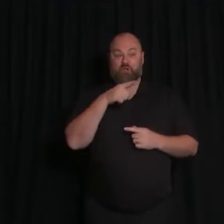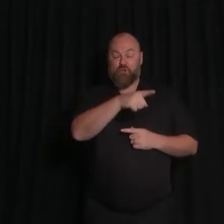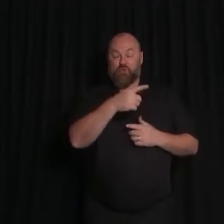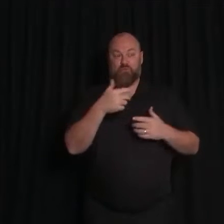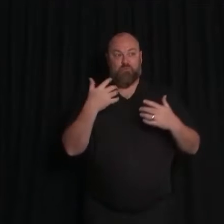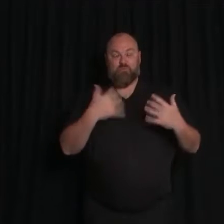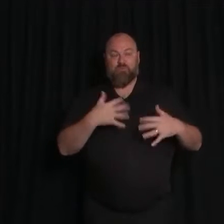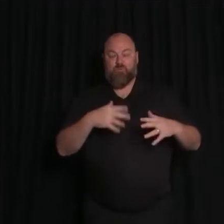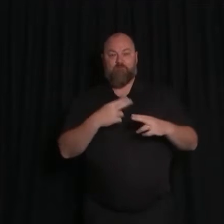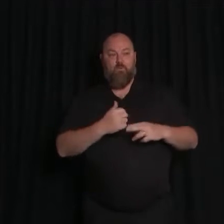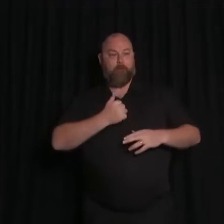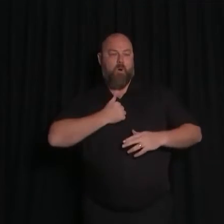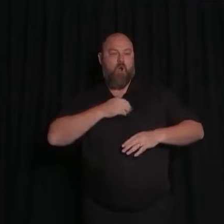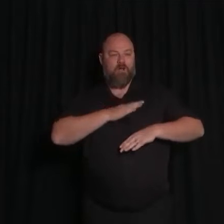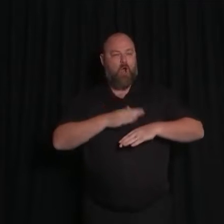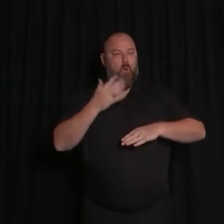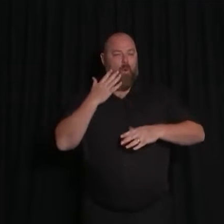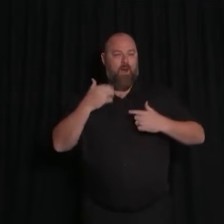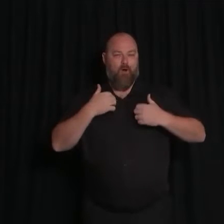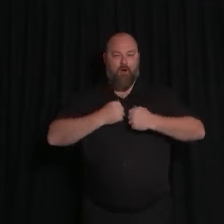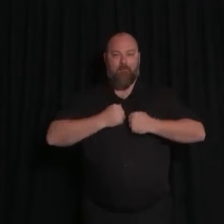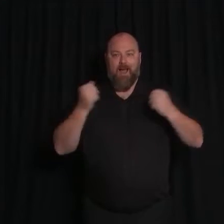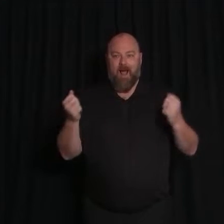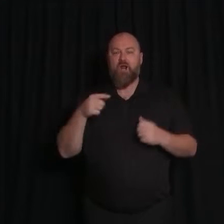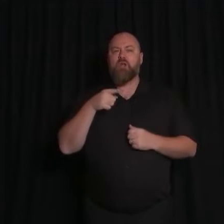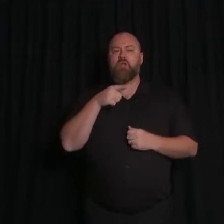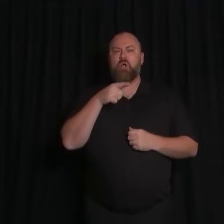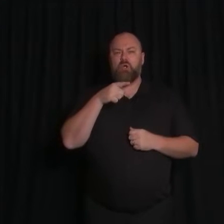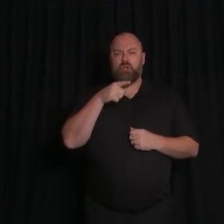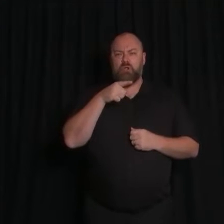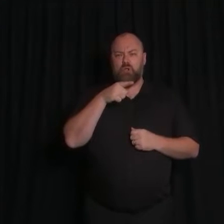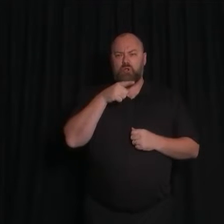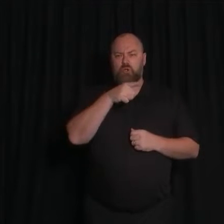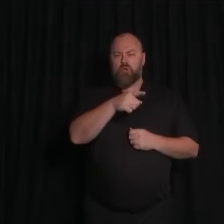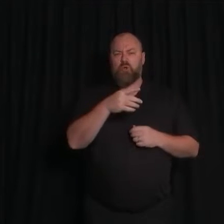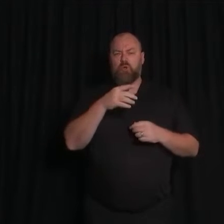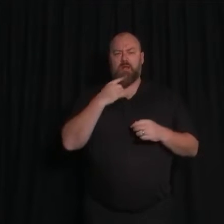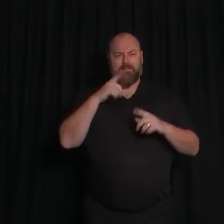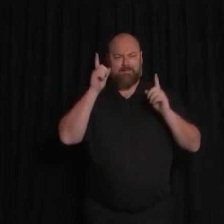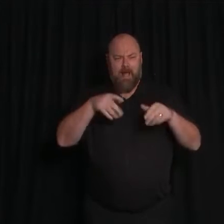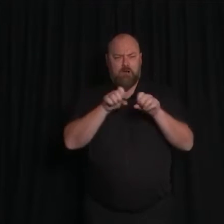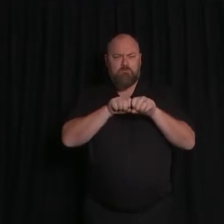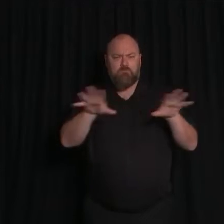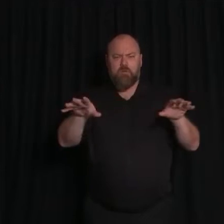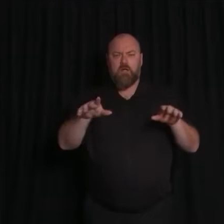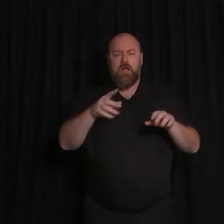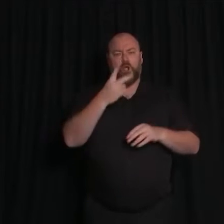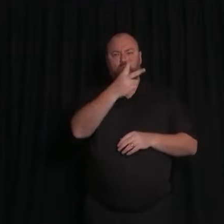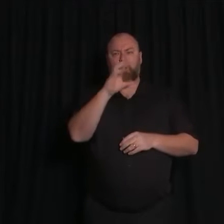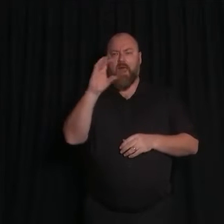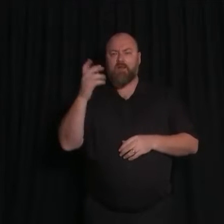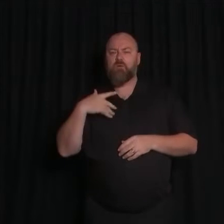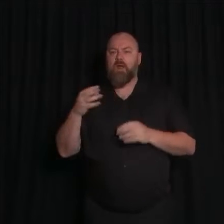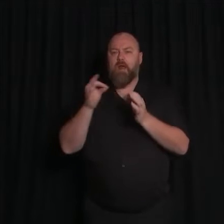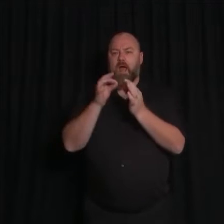coming out as well. You just came onto the scene, I think, with the Teach the Peaches in 2000, when Britney and the